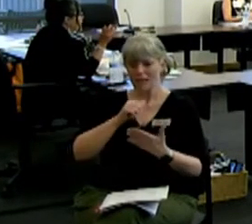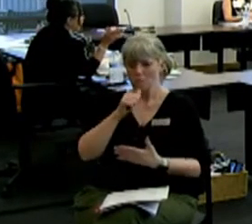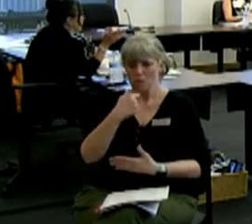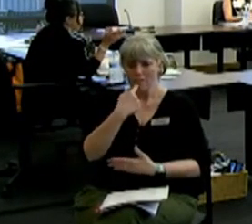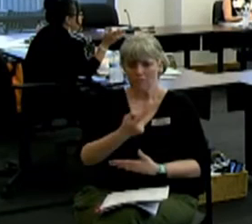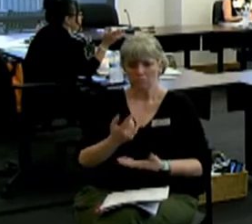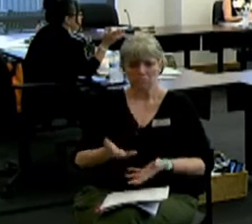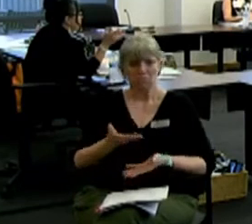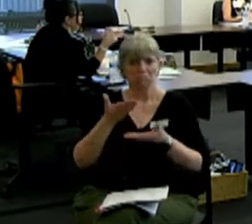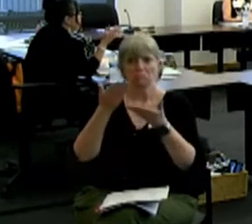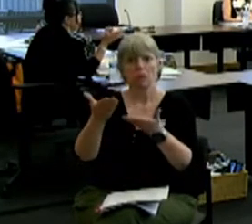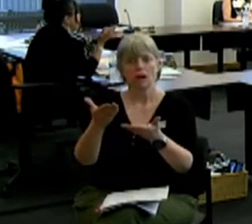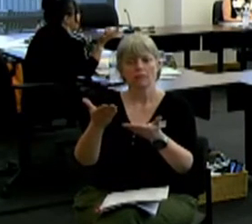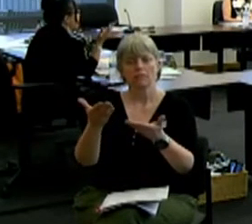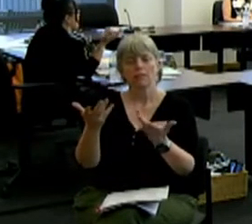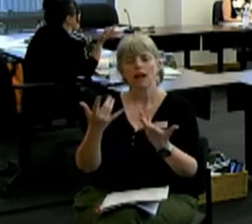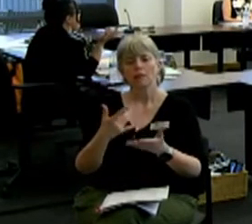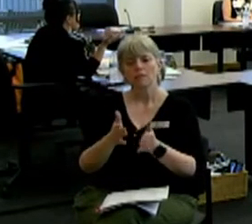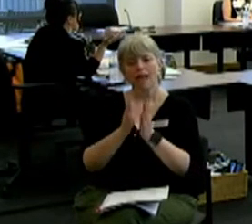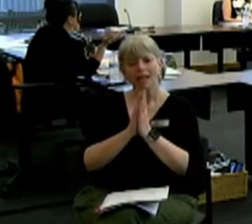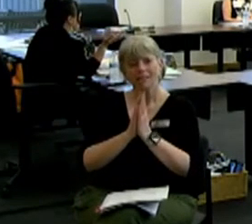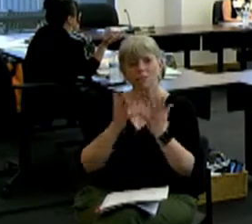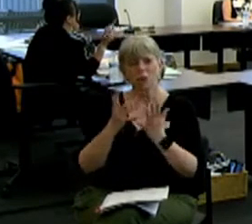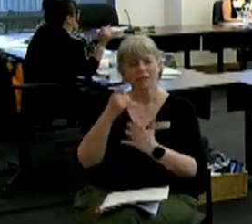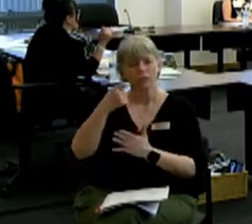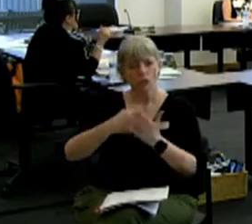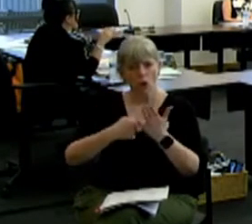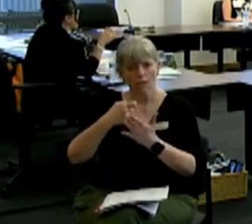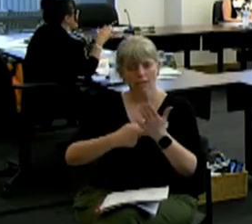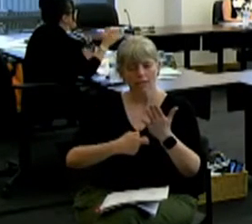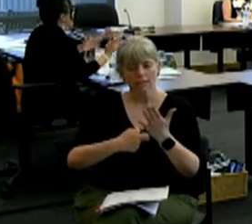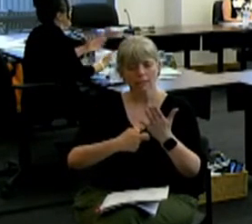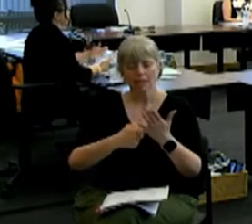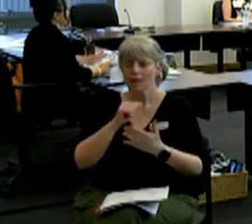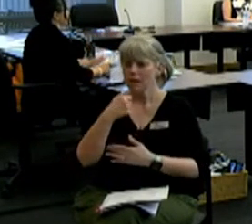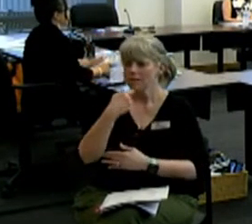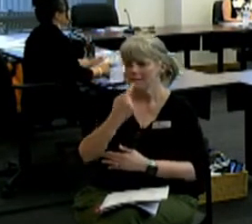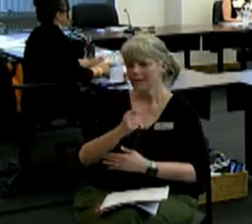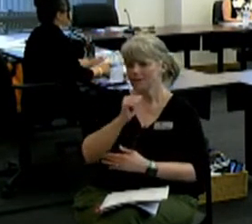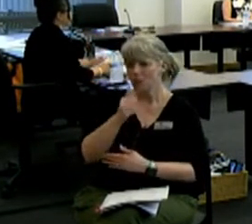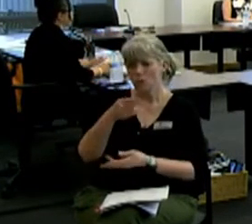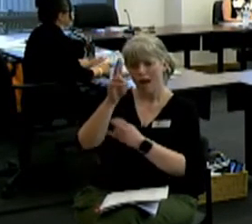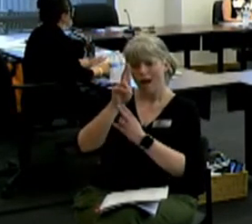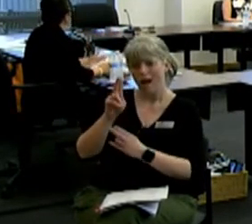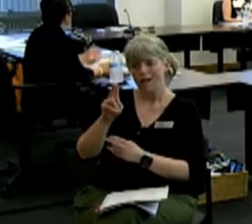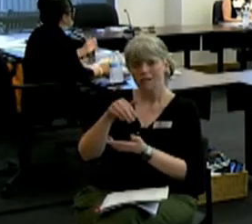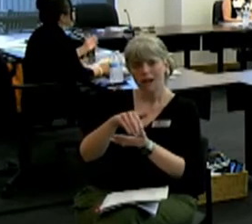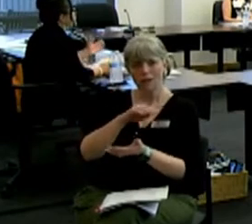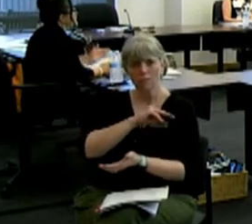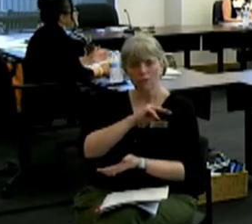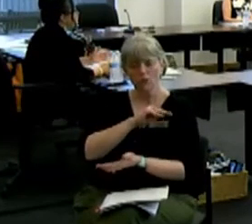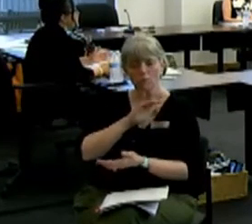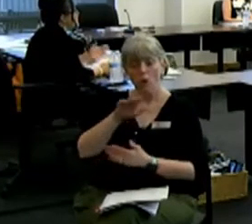even brought that up. That's why I was asking, what is this costing? And I'm not saying don't honor Dr. Mitchell. No, but all 36